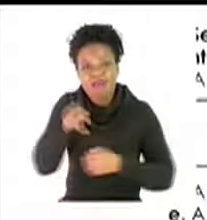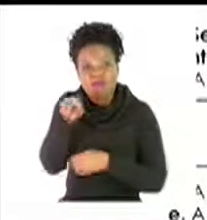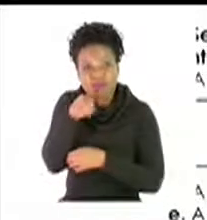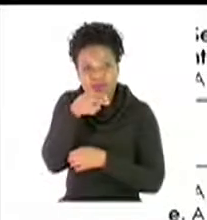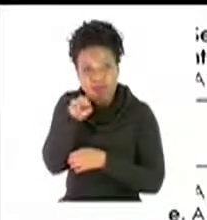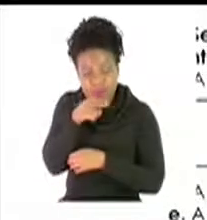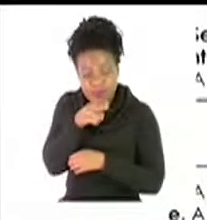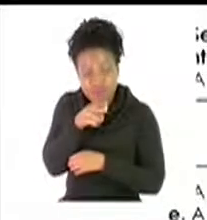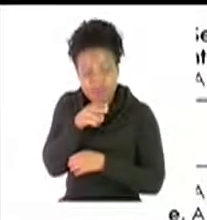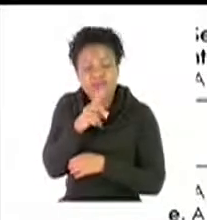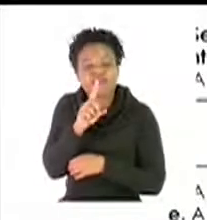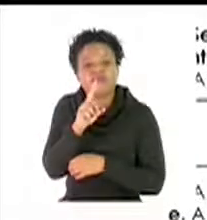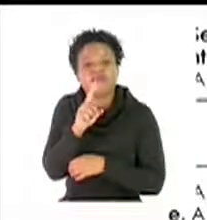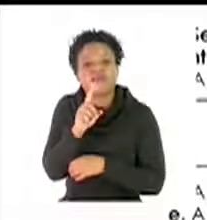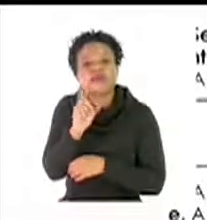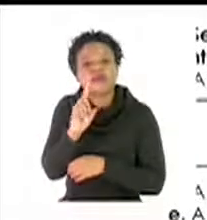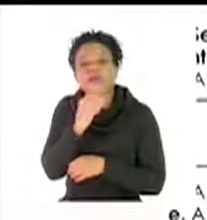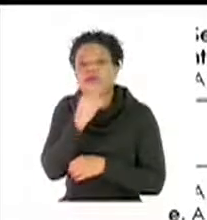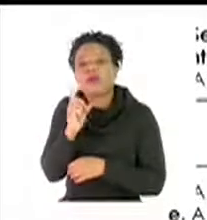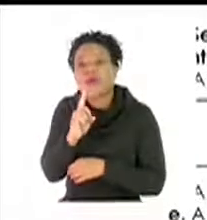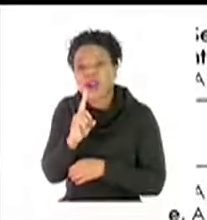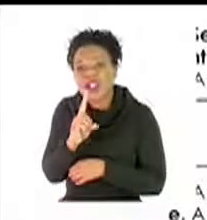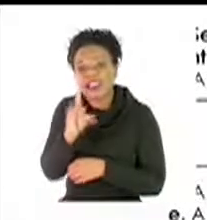a duckling.